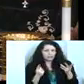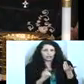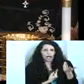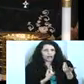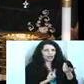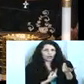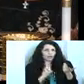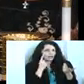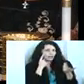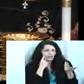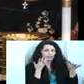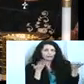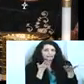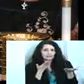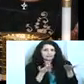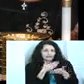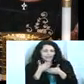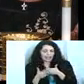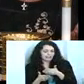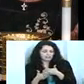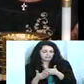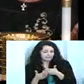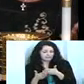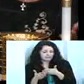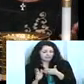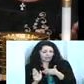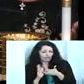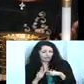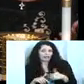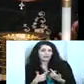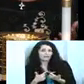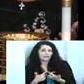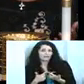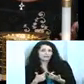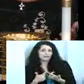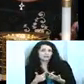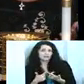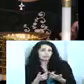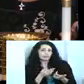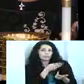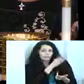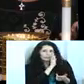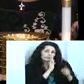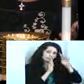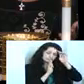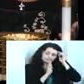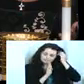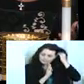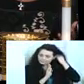be the day to take their own lives. So God, be with them now, we ask in their name.